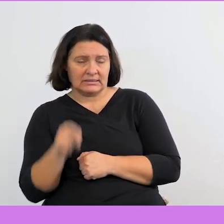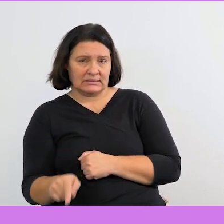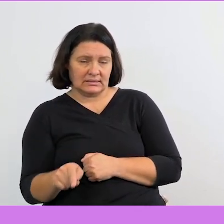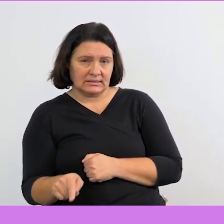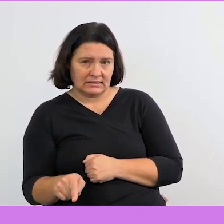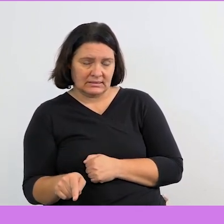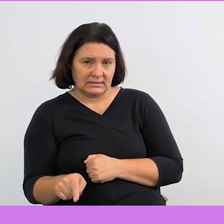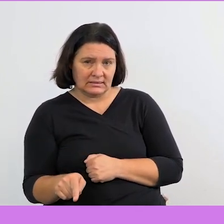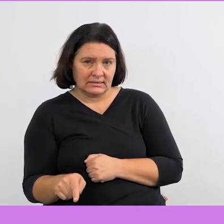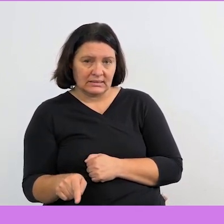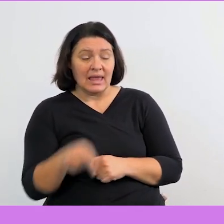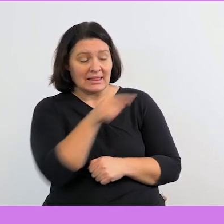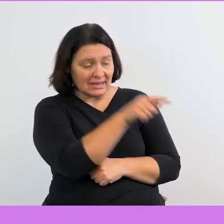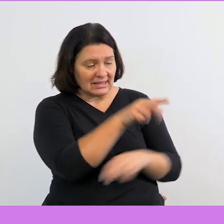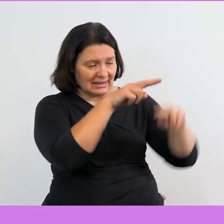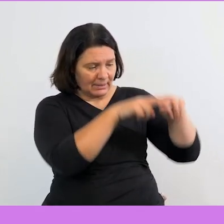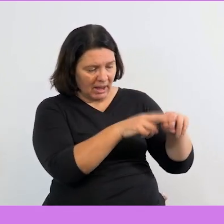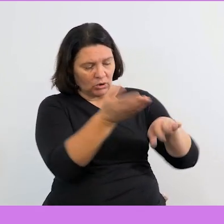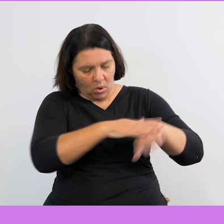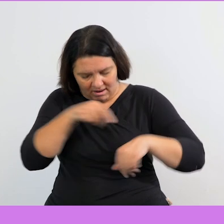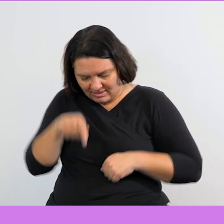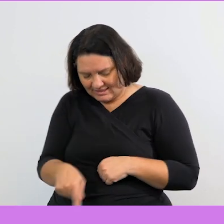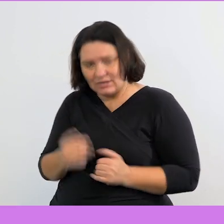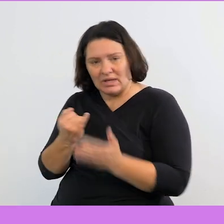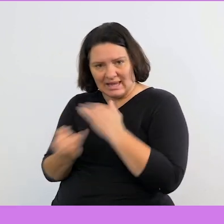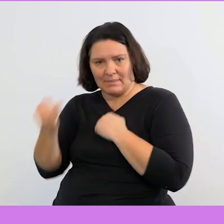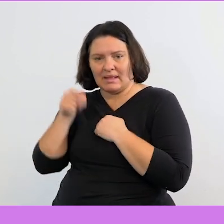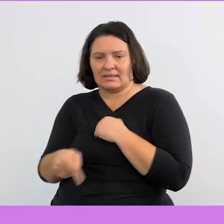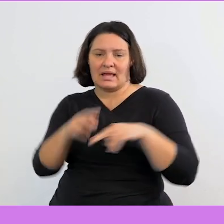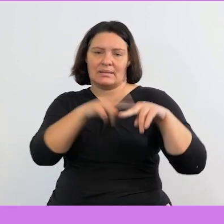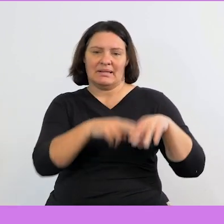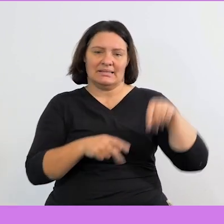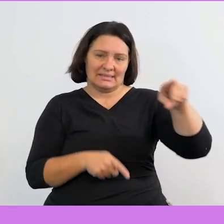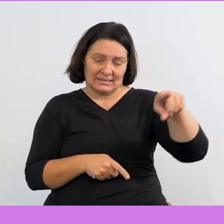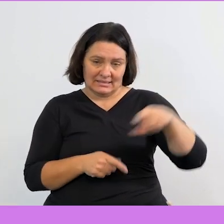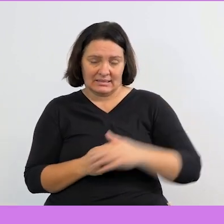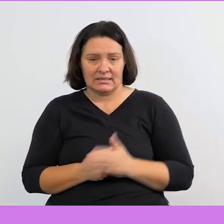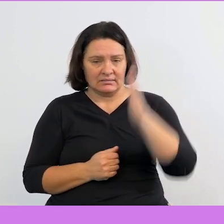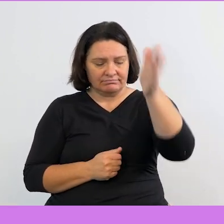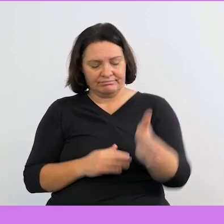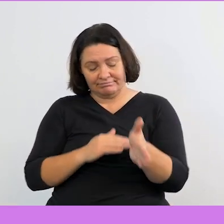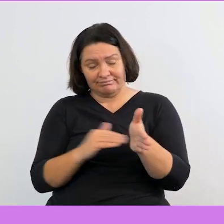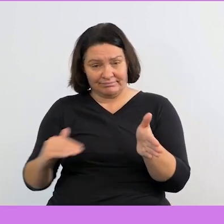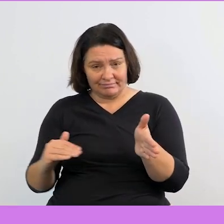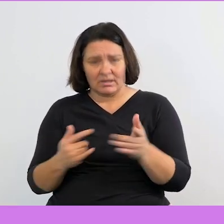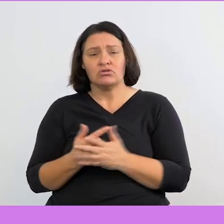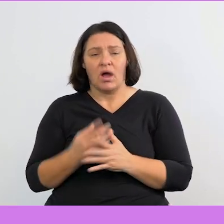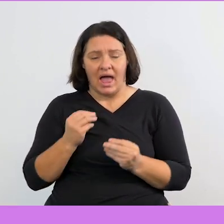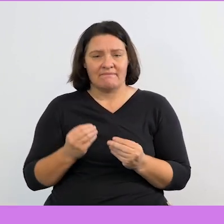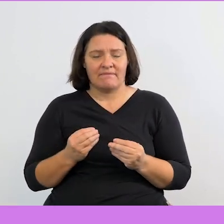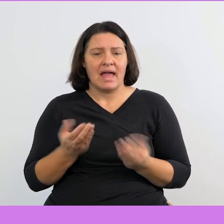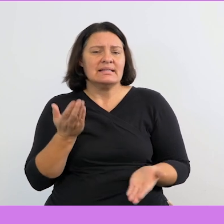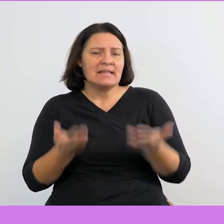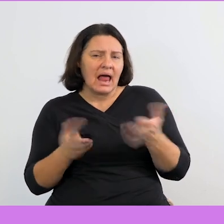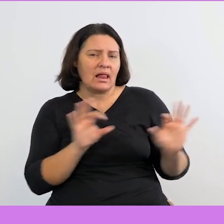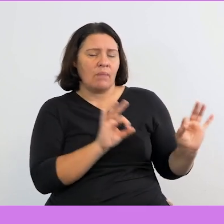axis. So that's our starting point. Then we indicated step number two, you work out an appropriate scale for